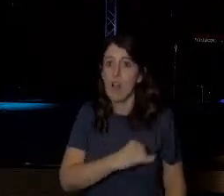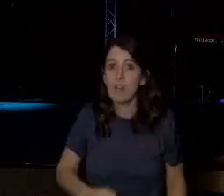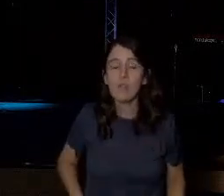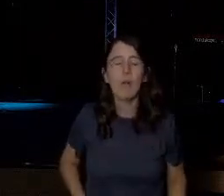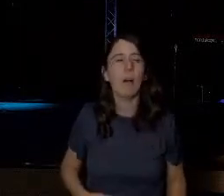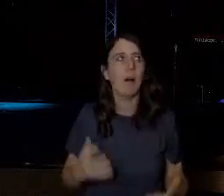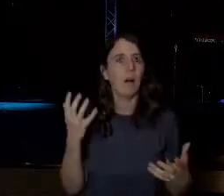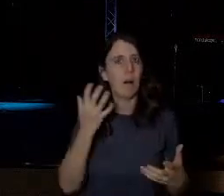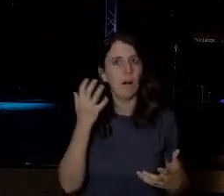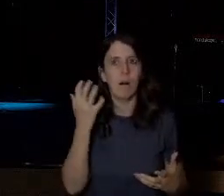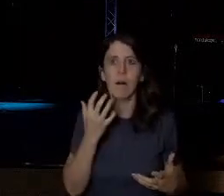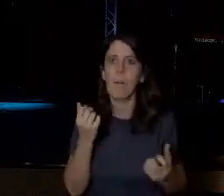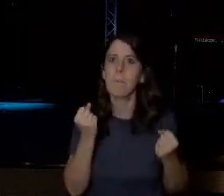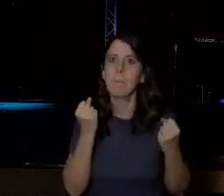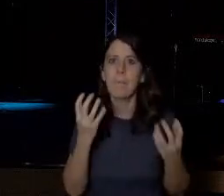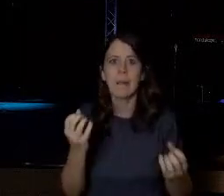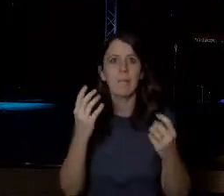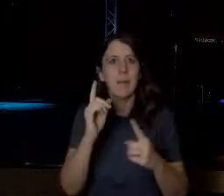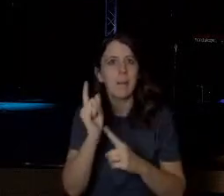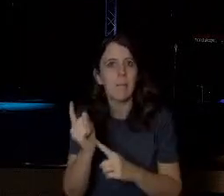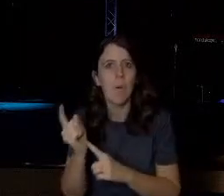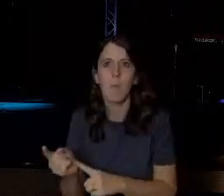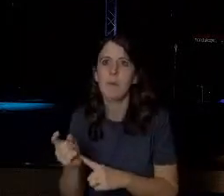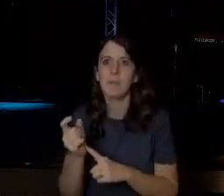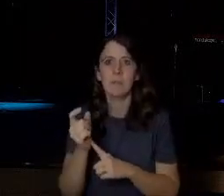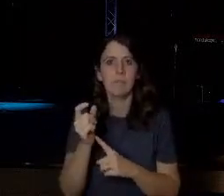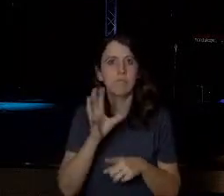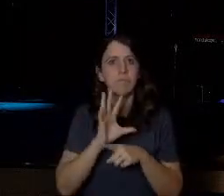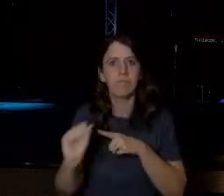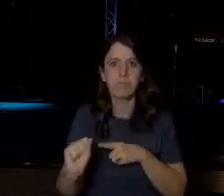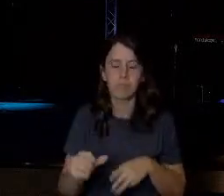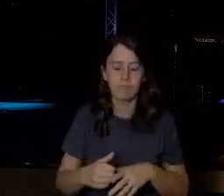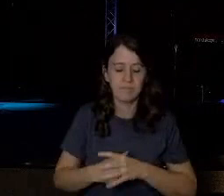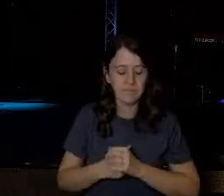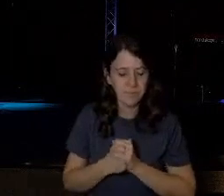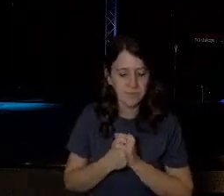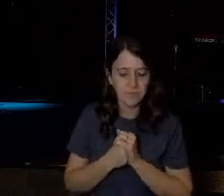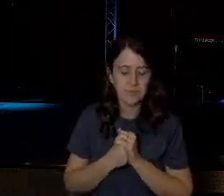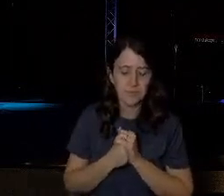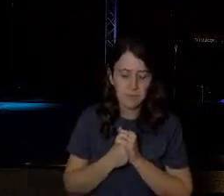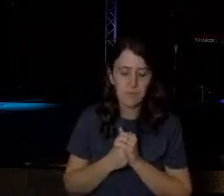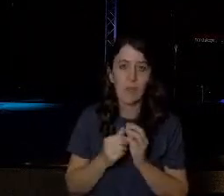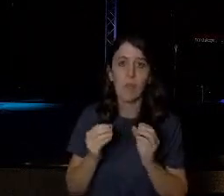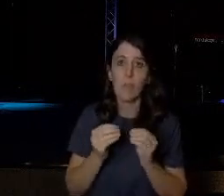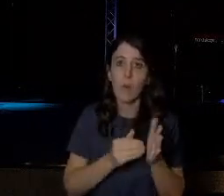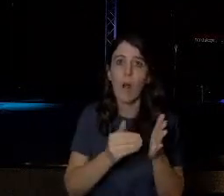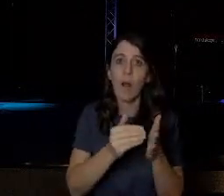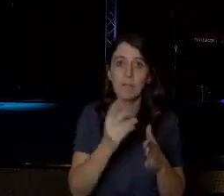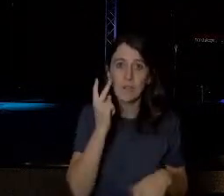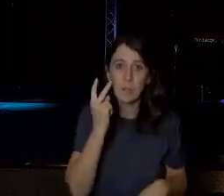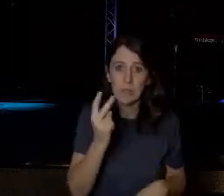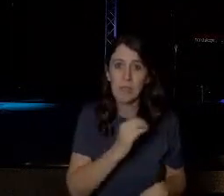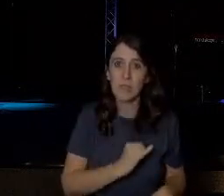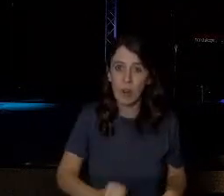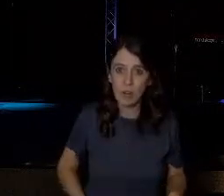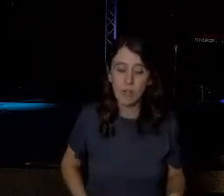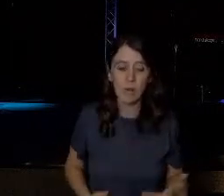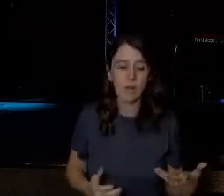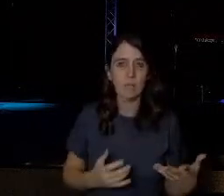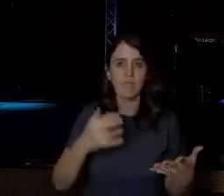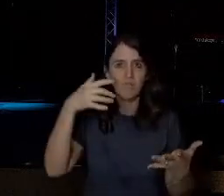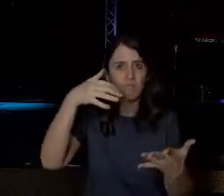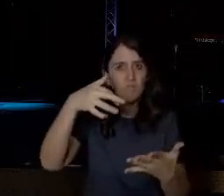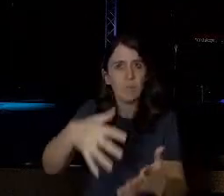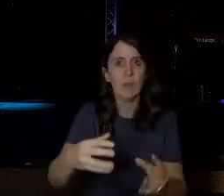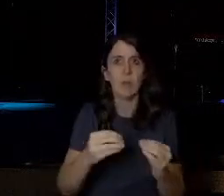so many of those moments. And the more you get to know Joshua and the more you see these moments, you really get to grasp what it